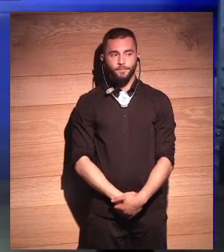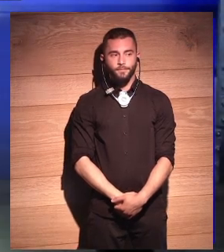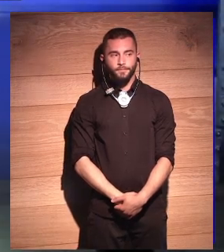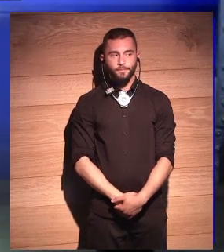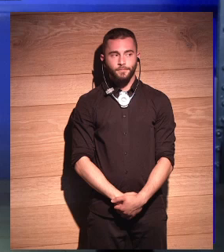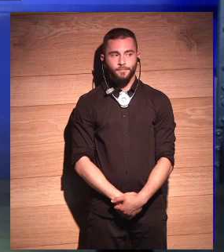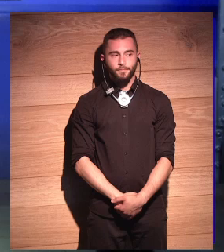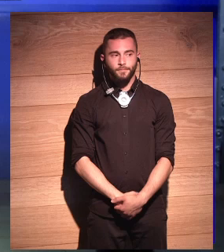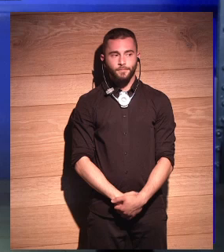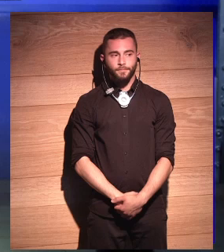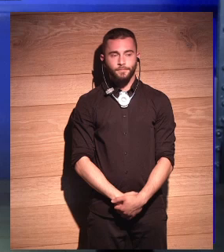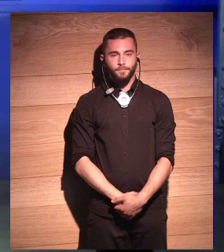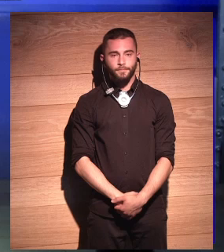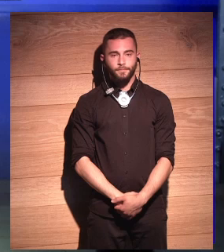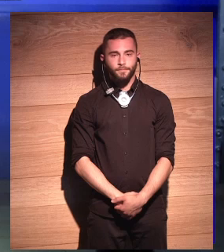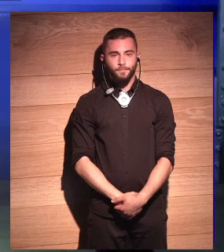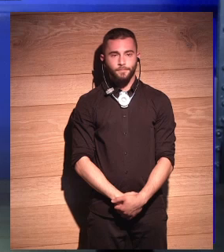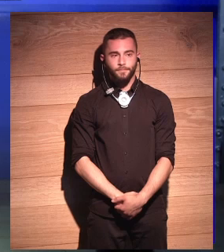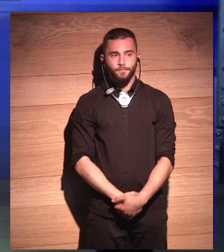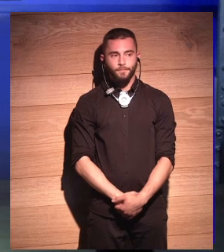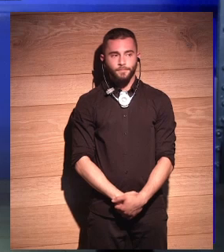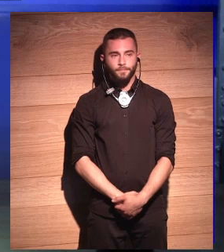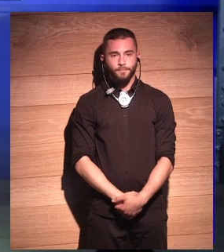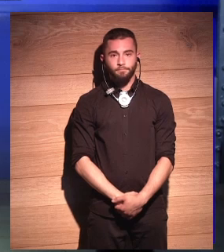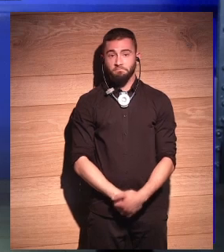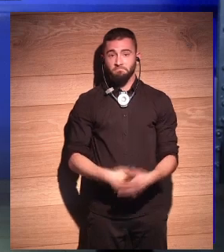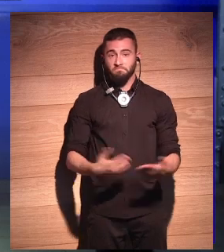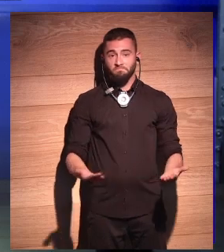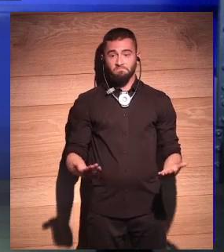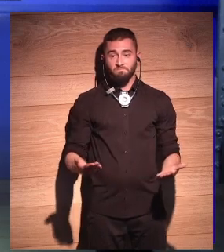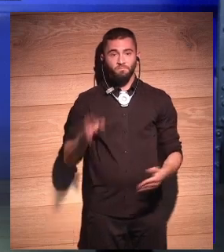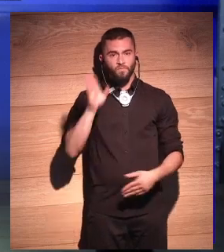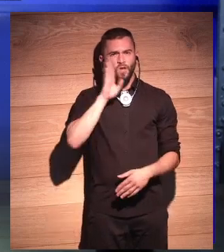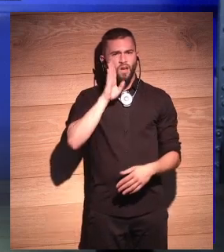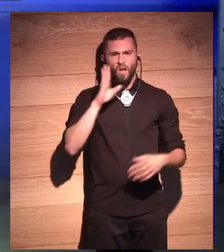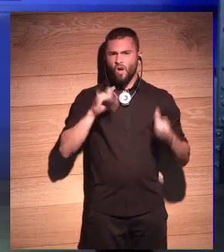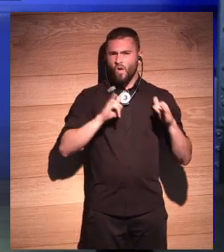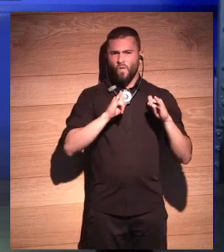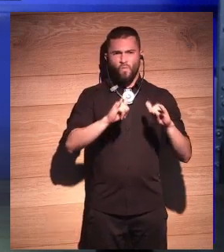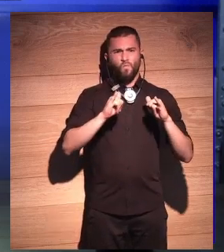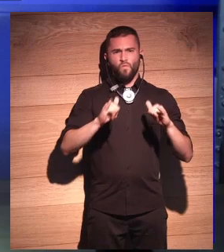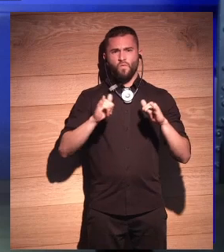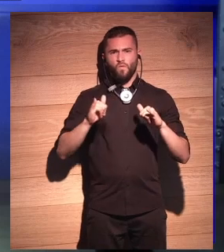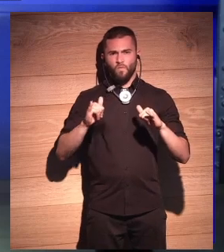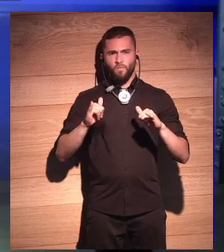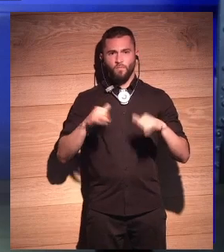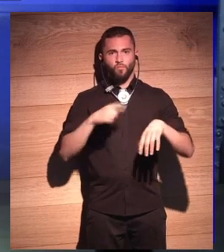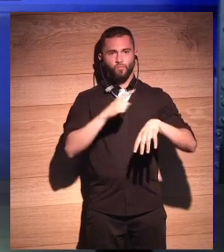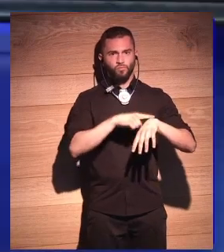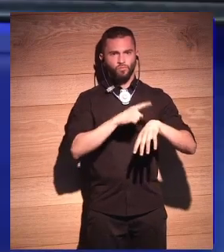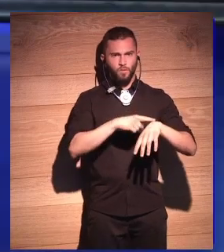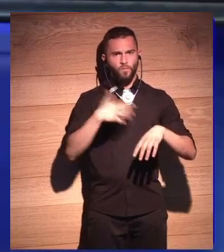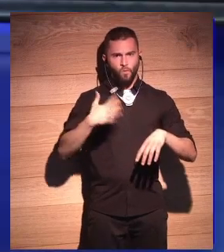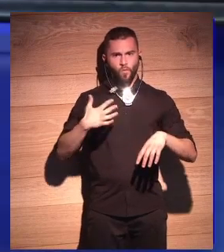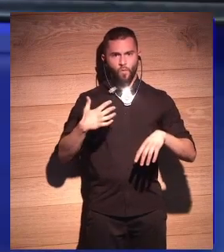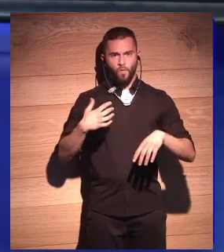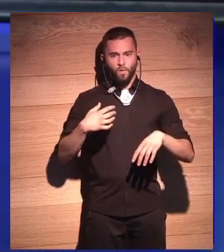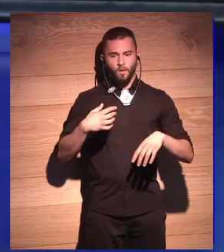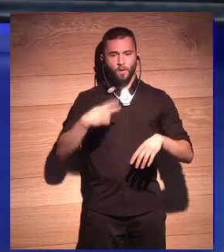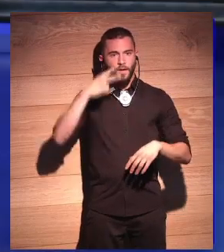So that was really good fun, but comes with a massive challenge. Who's done a VR experience where you're